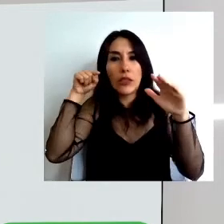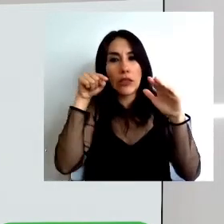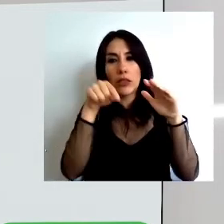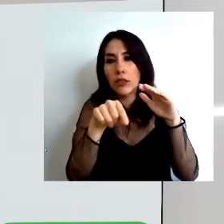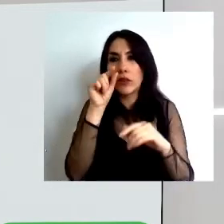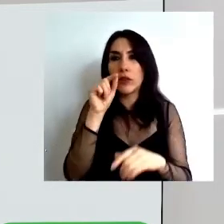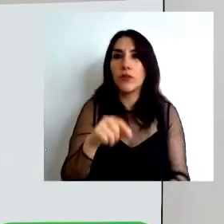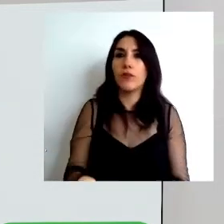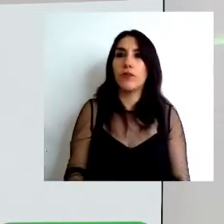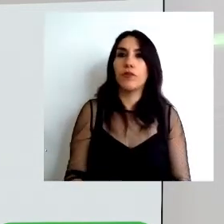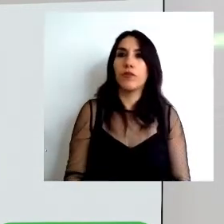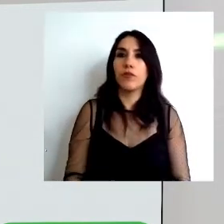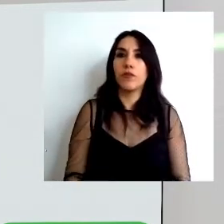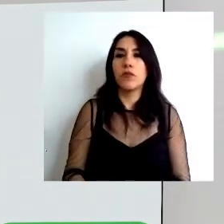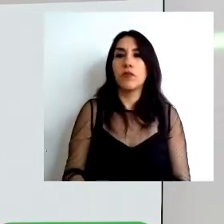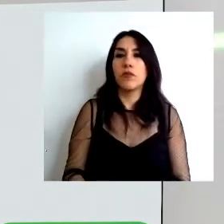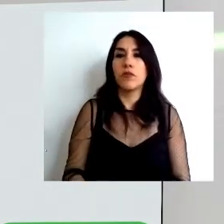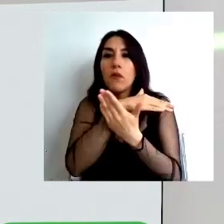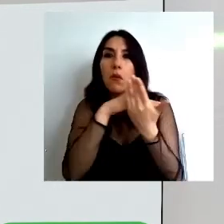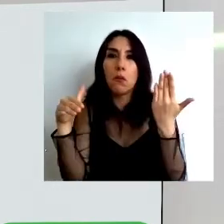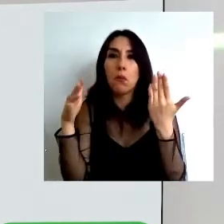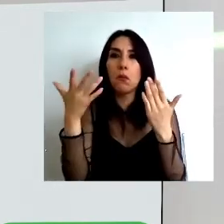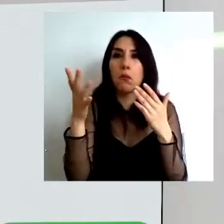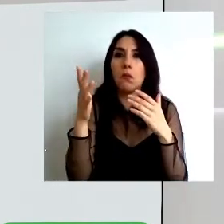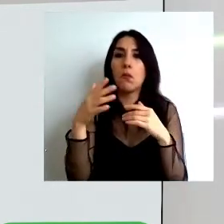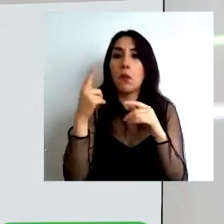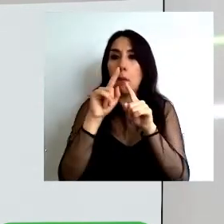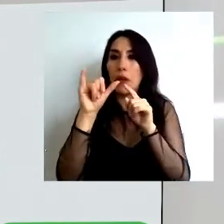include licensing, social franchise,